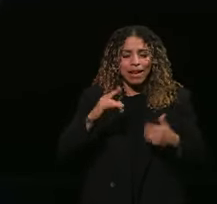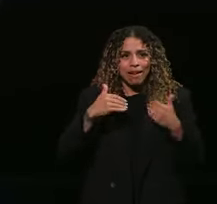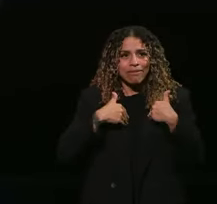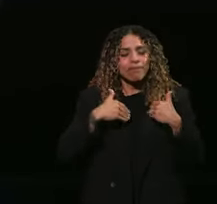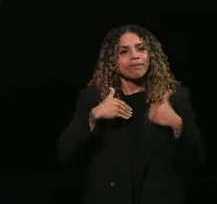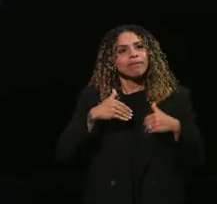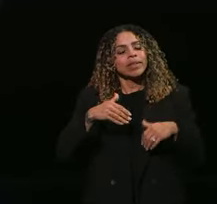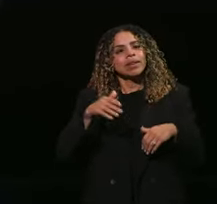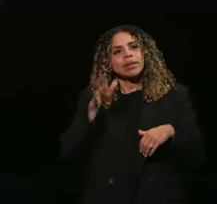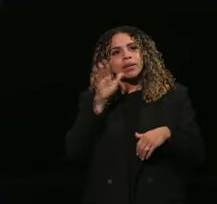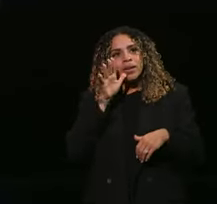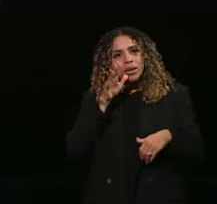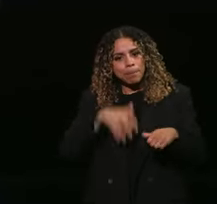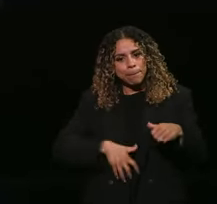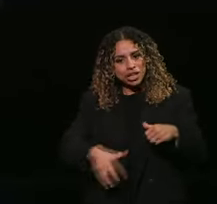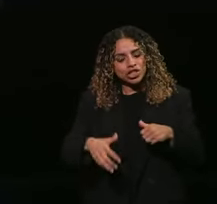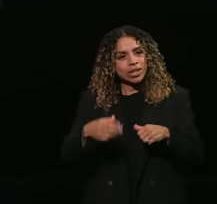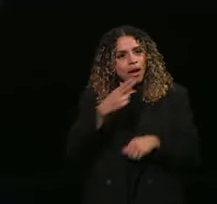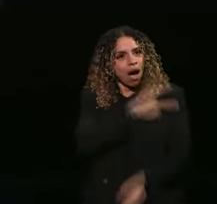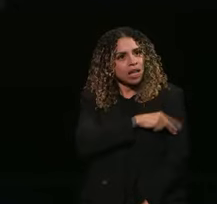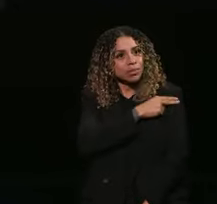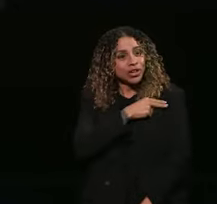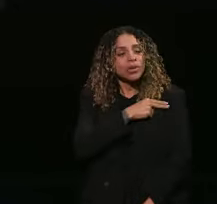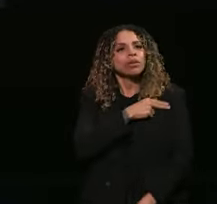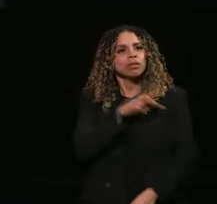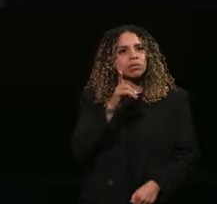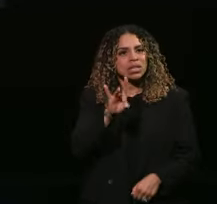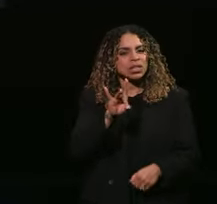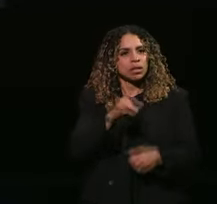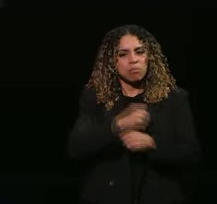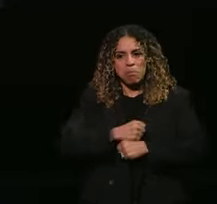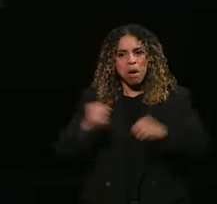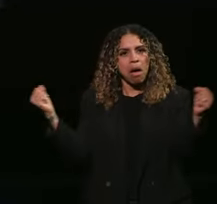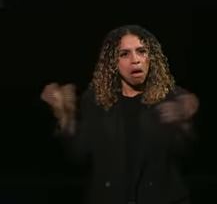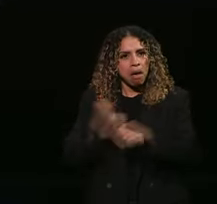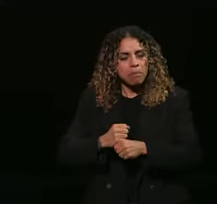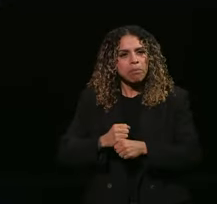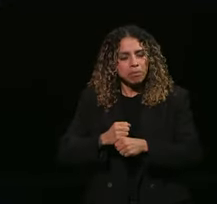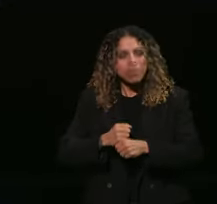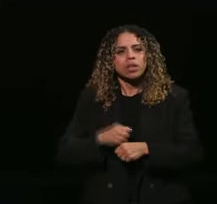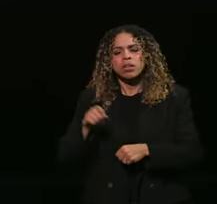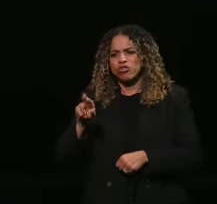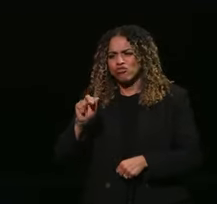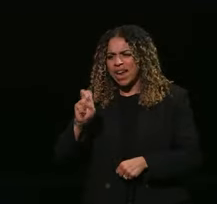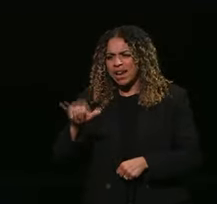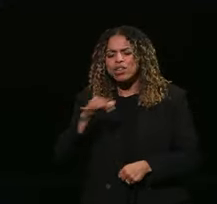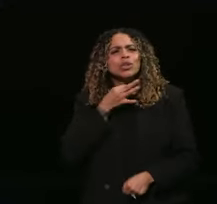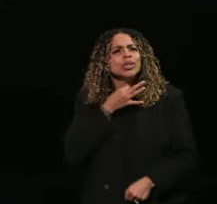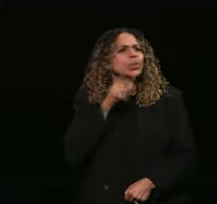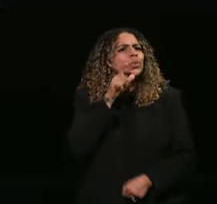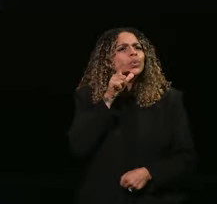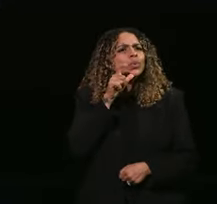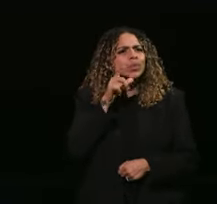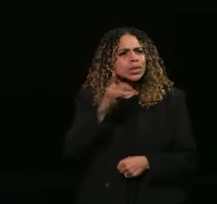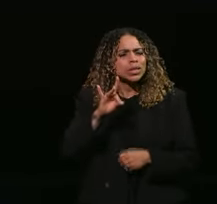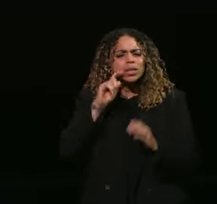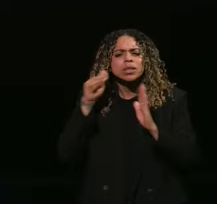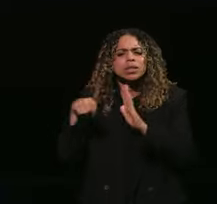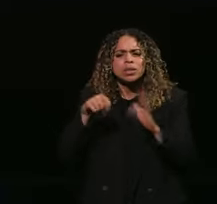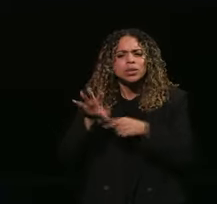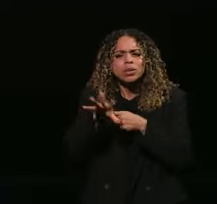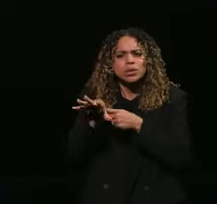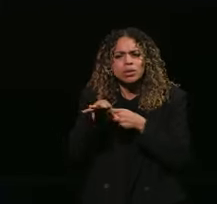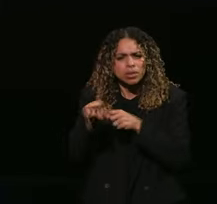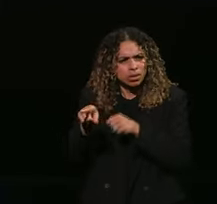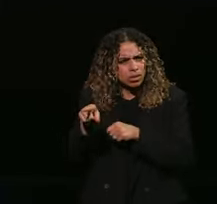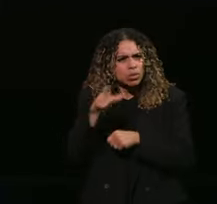And she wanted to know who was behind the camera. That's how she got connected to Mstislav. And she